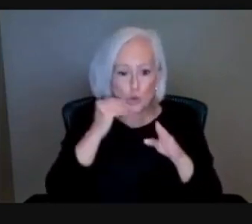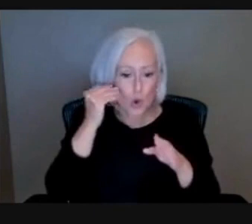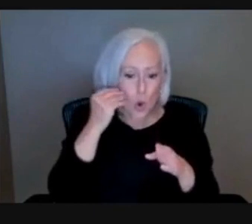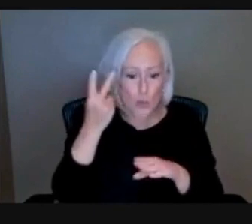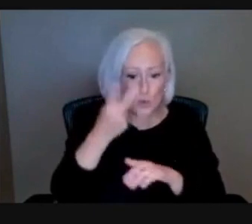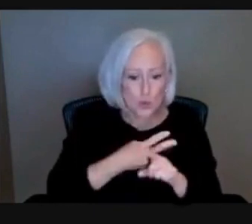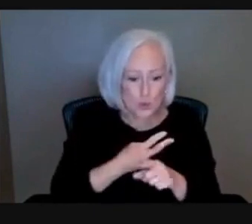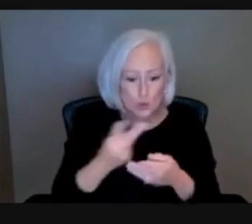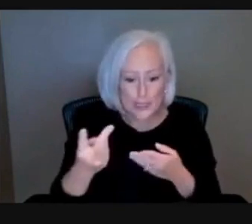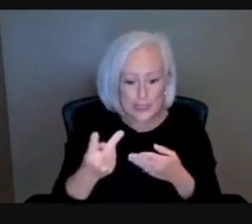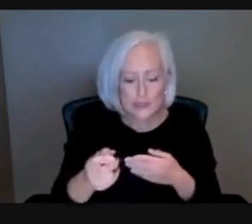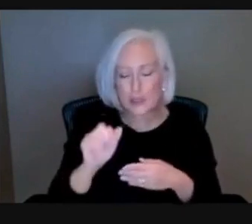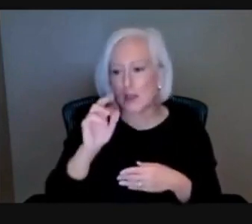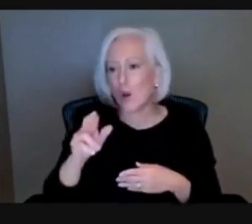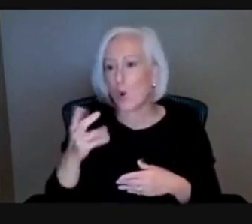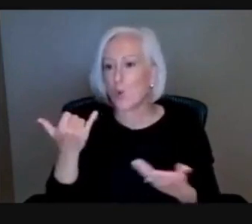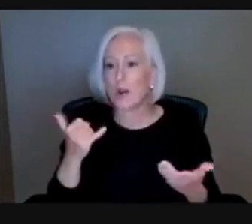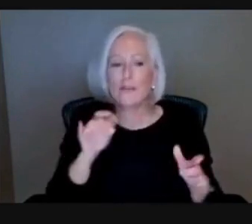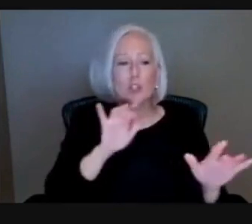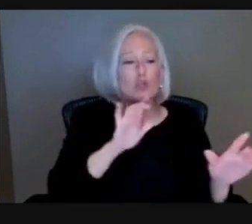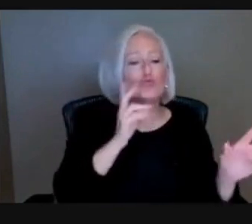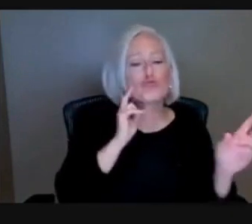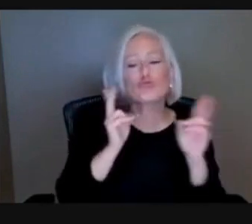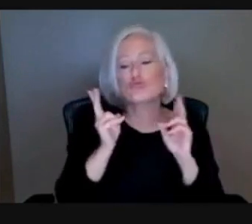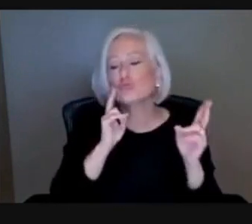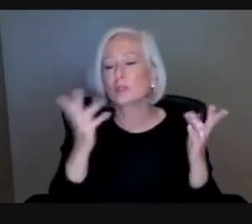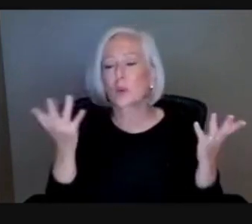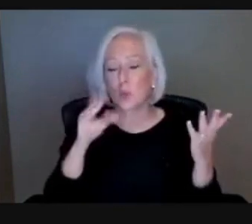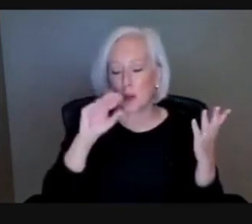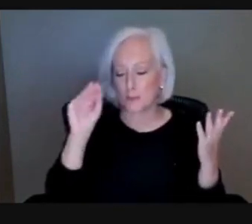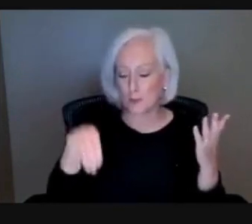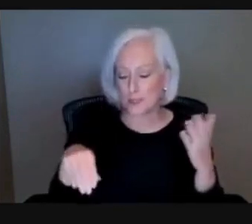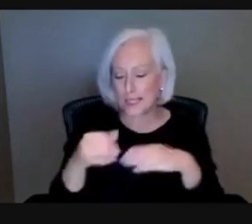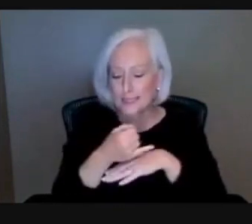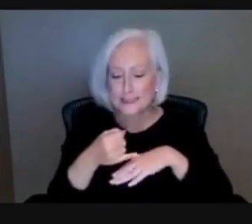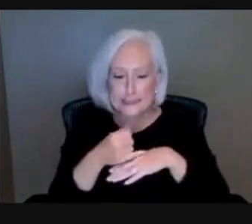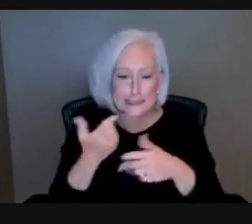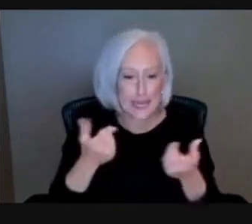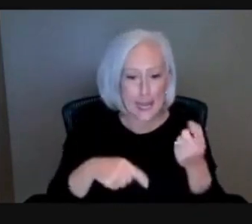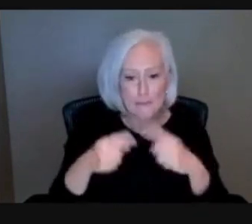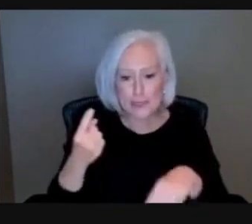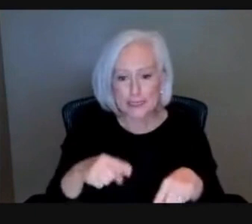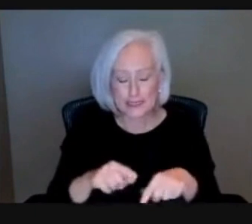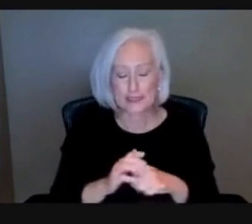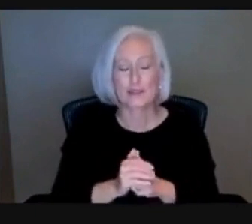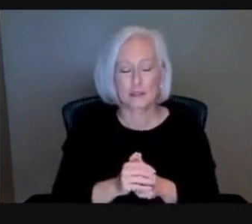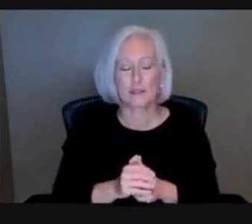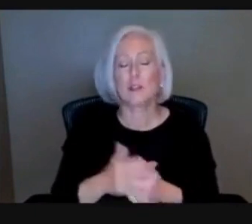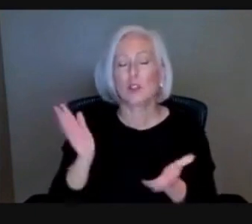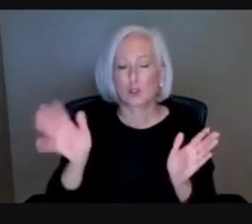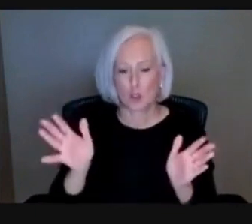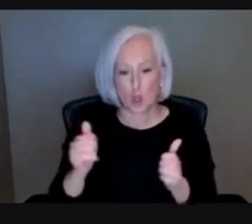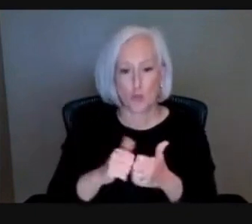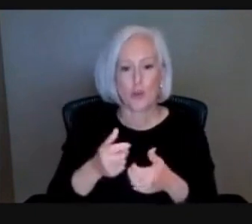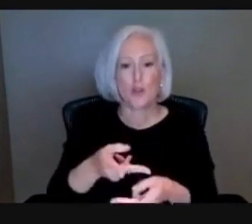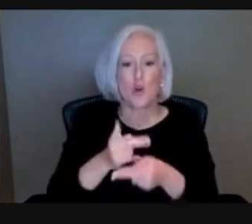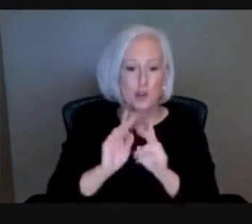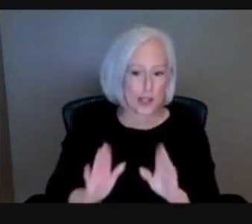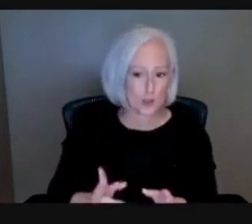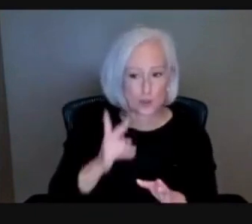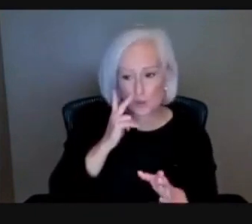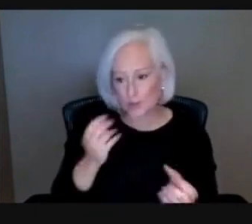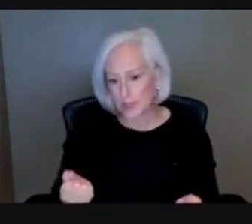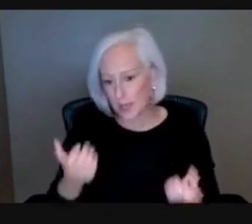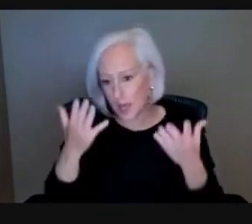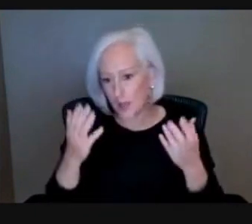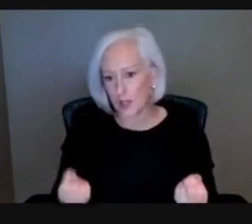you're playing the market to see what the rates do? Speak with your lender in regard to locking your loan and asking them how long it will take to